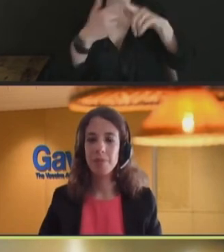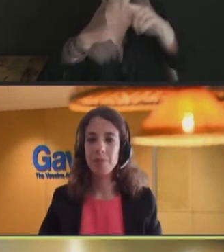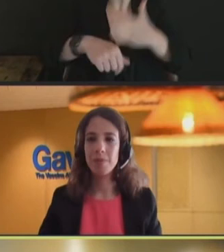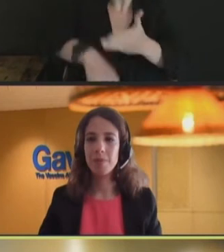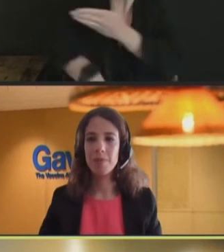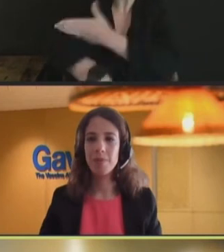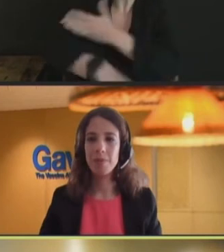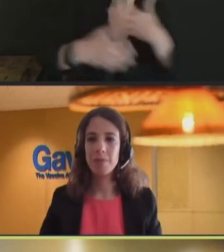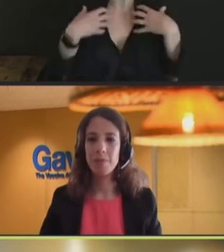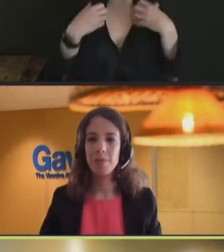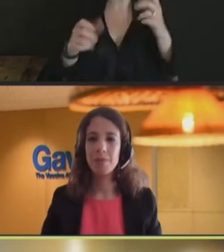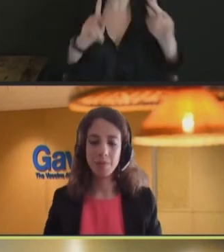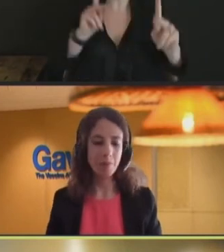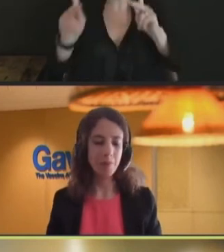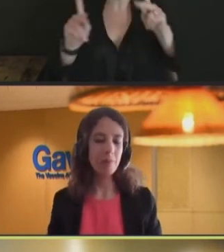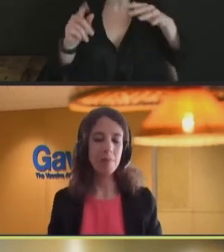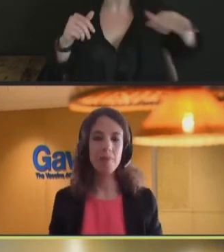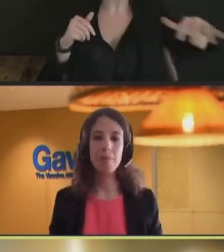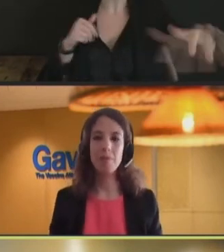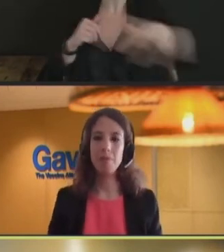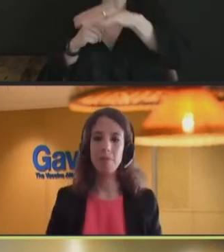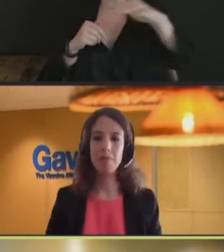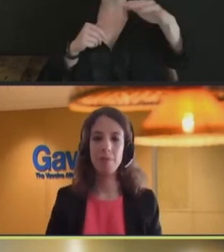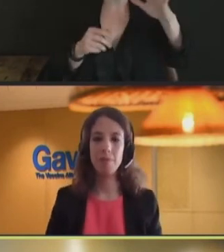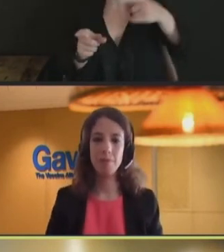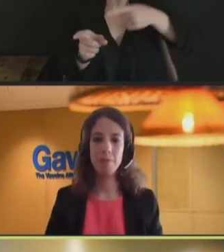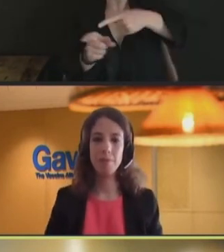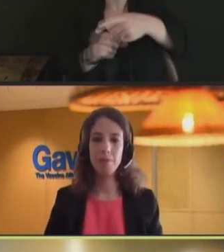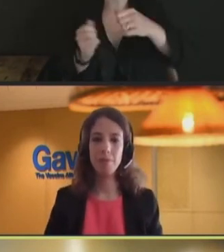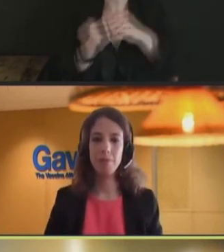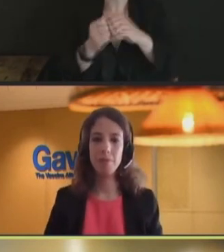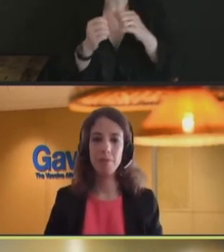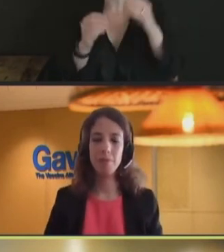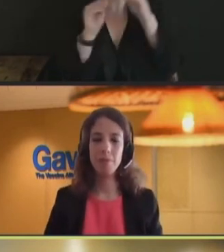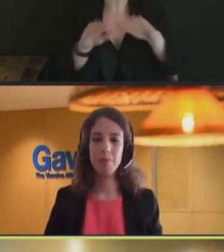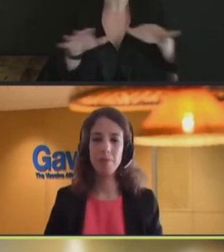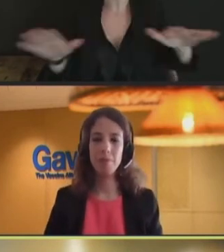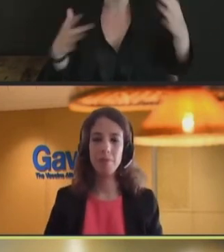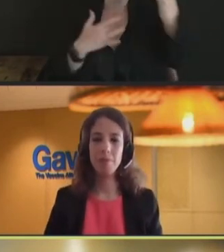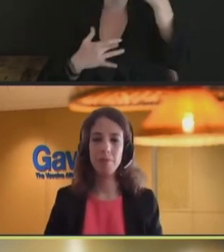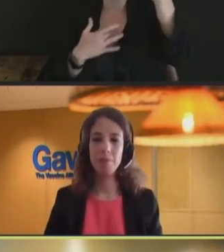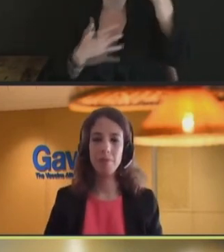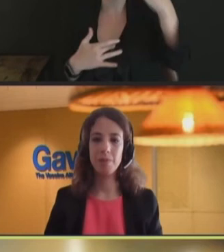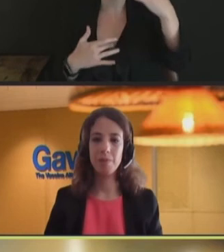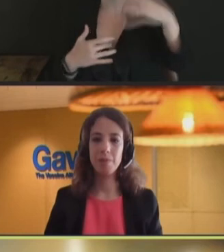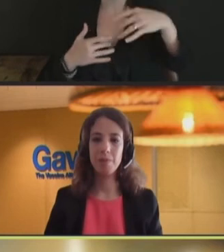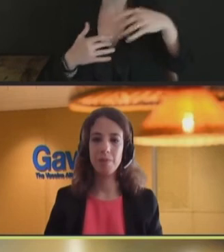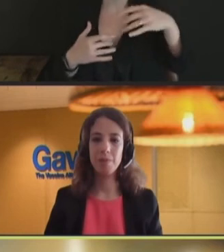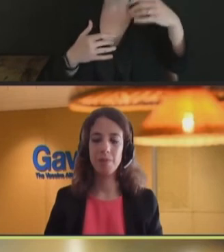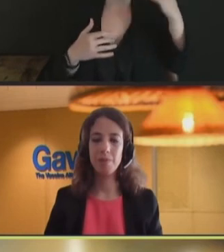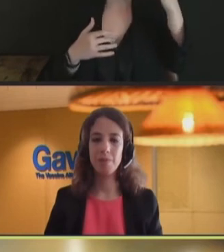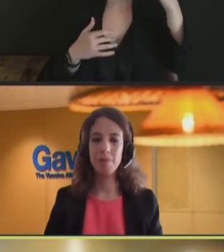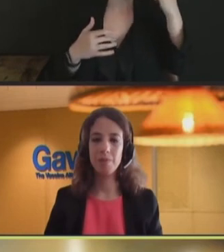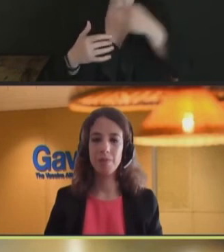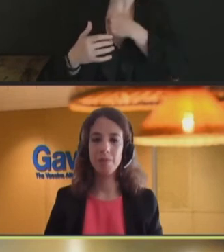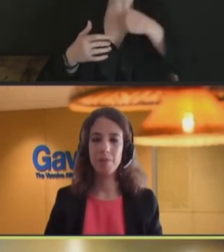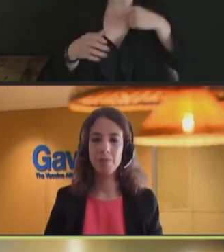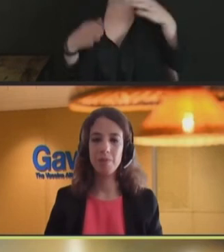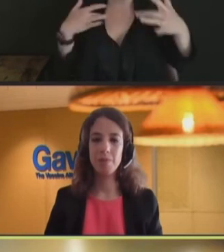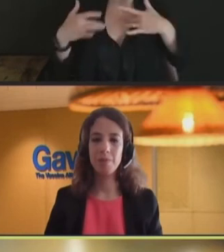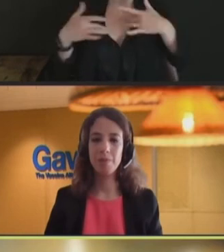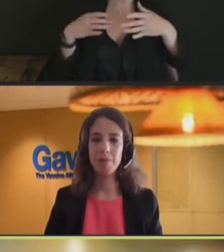infectious diseases. Within infectious diseases, we are concerned to address the issues related